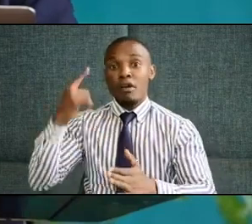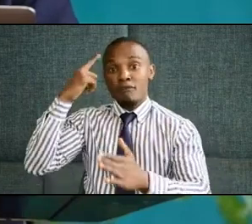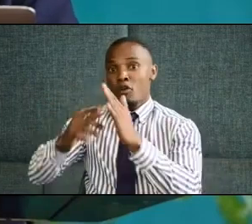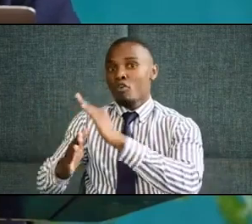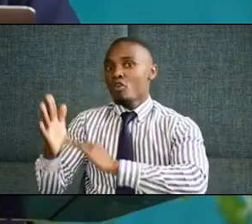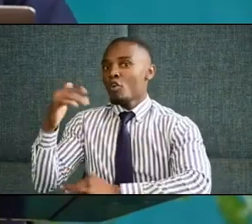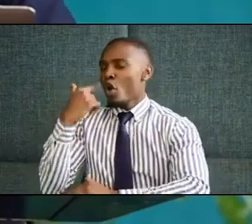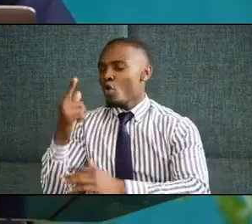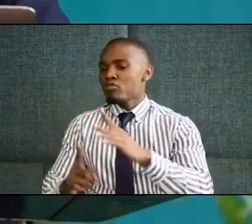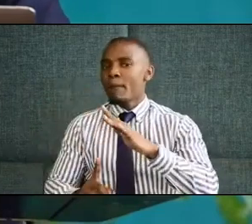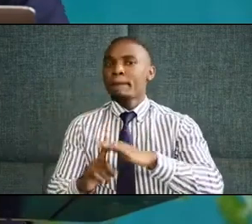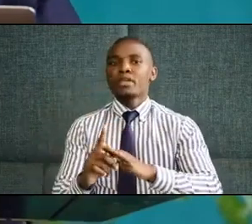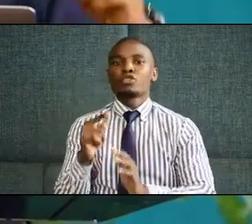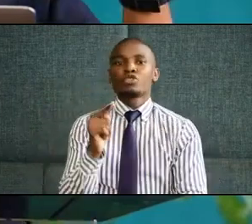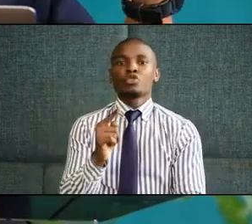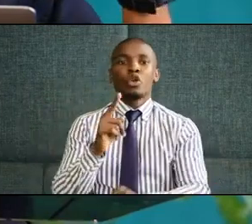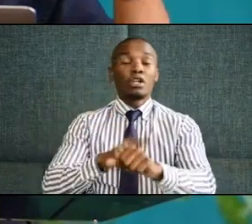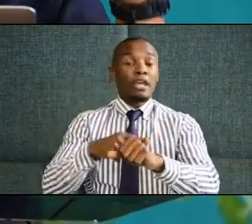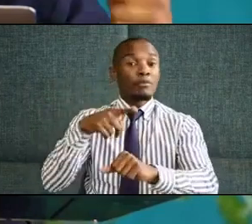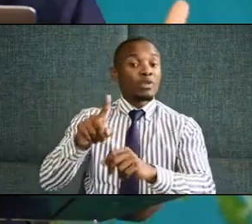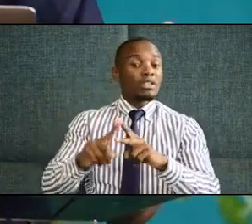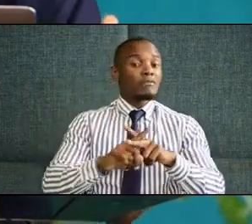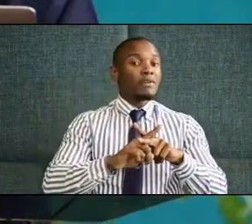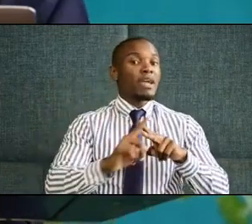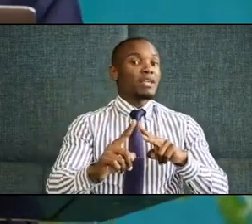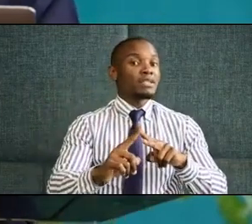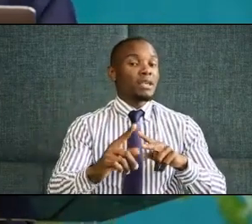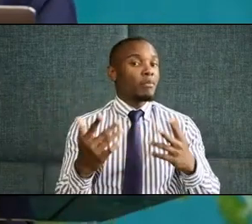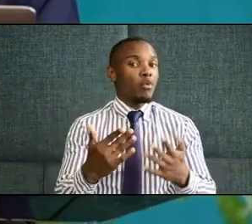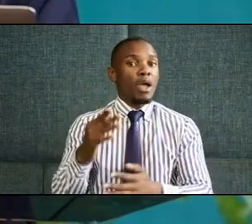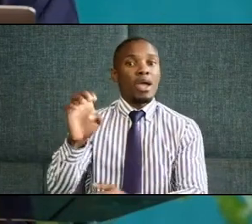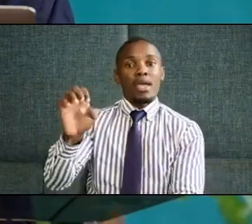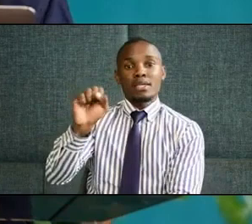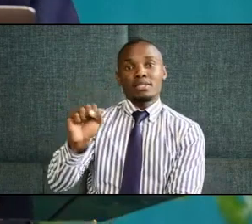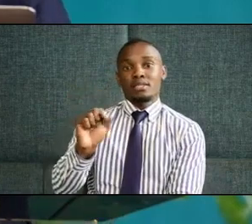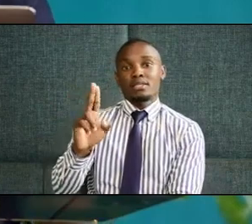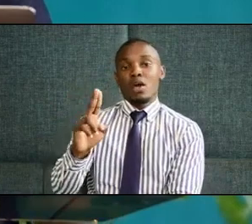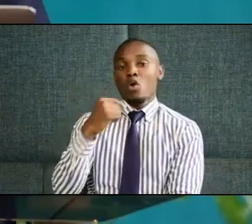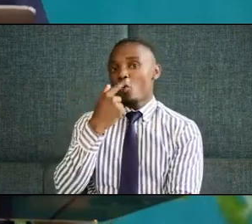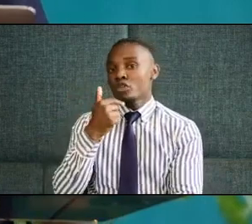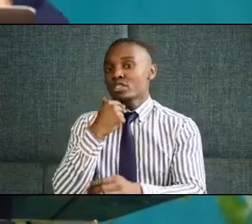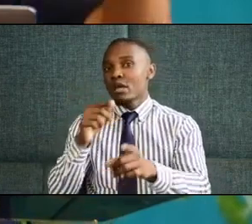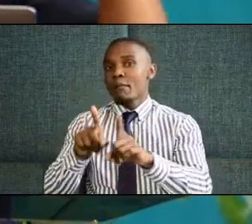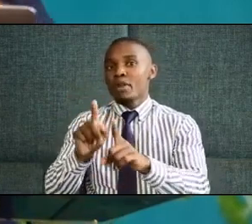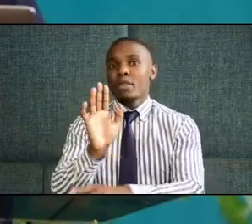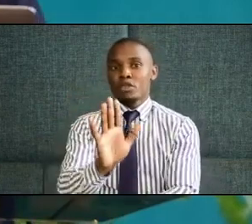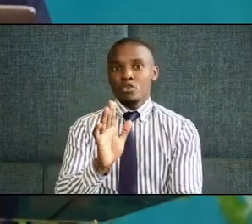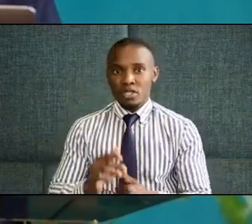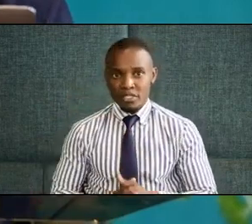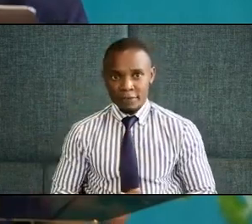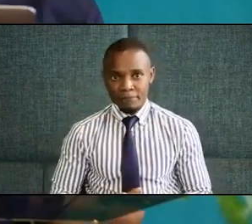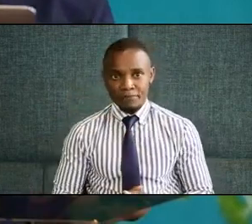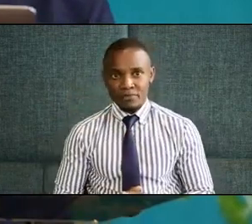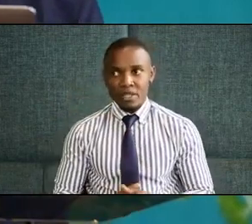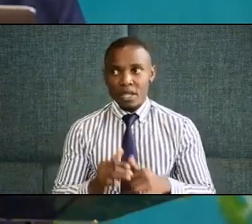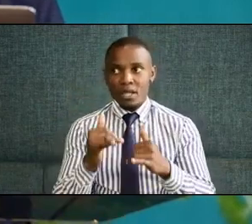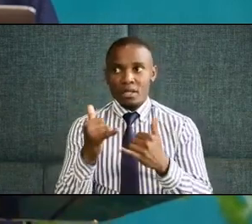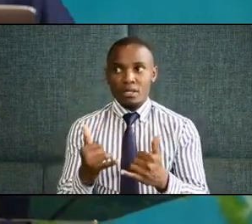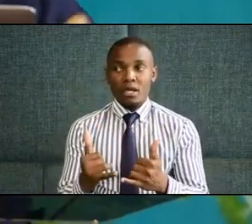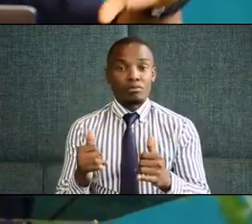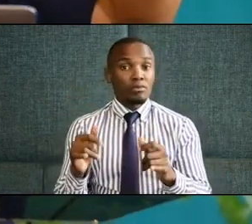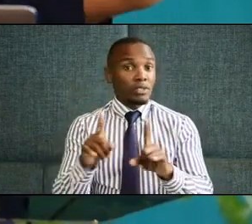who appeared to you when you fled from the face of Esau, your brother." Let me give another